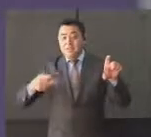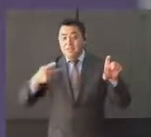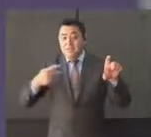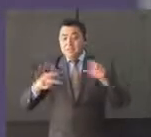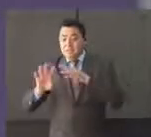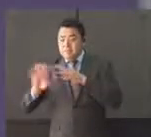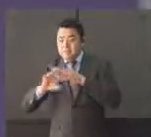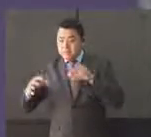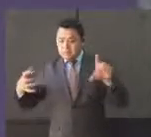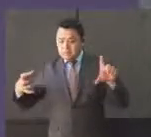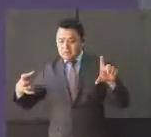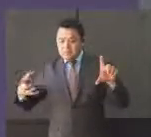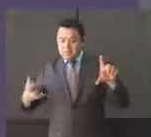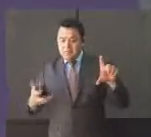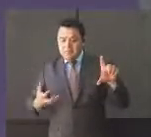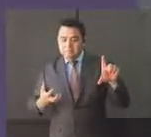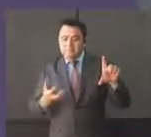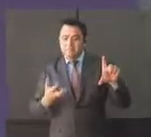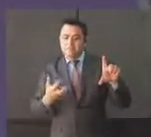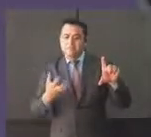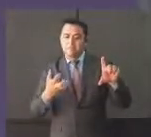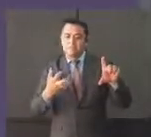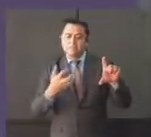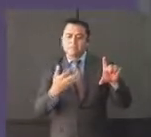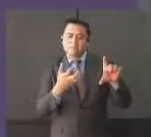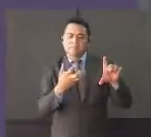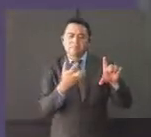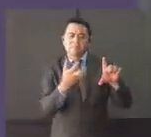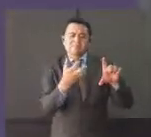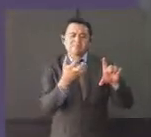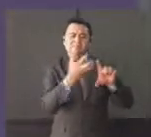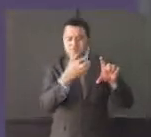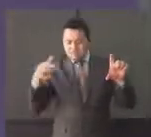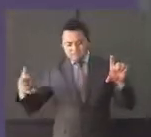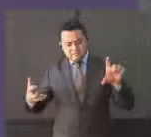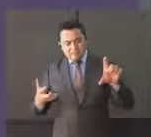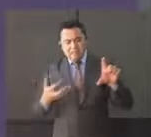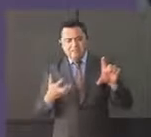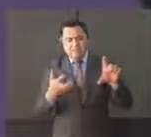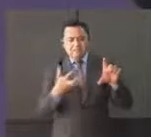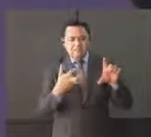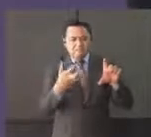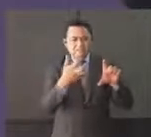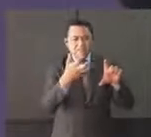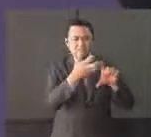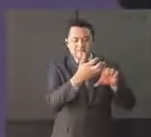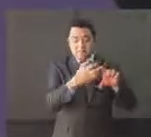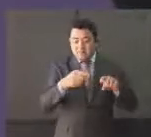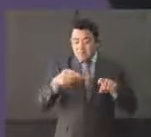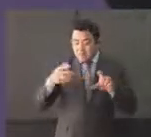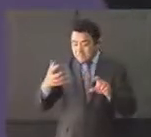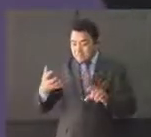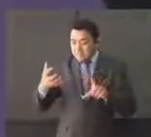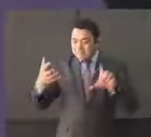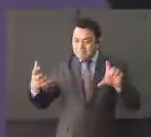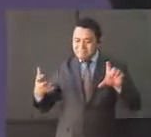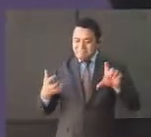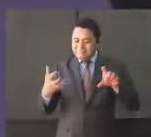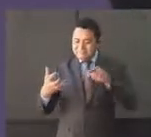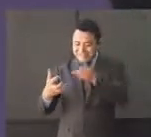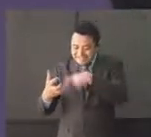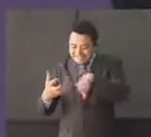say, this phenomenon of caravans has a lot of visibility, but it accounts for less